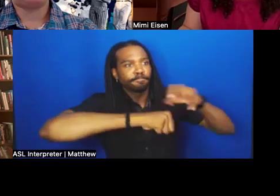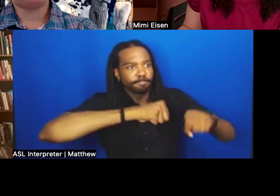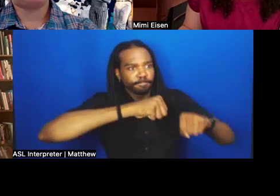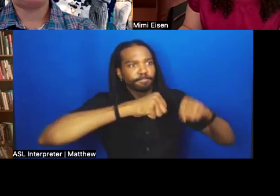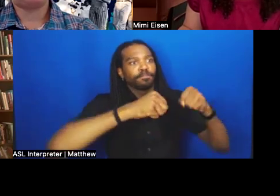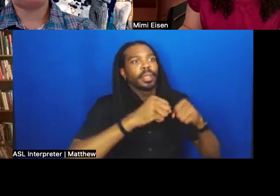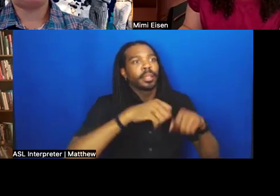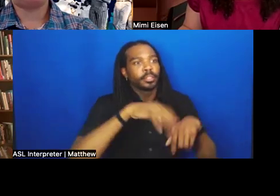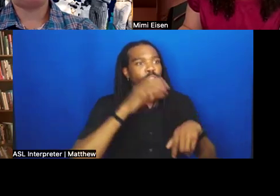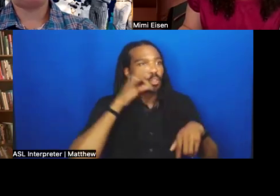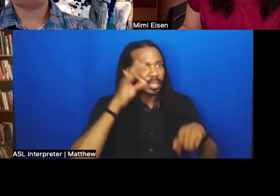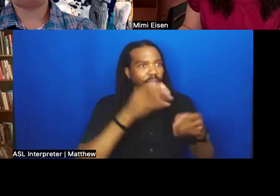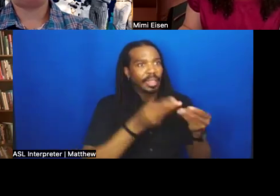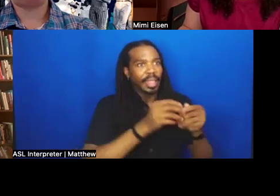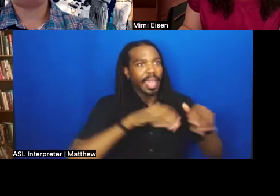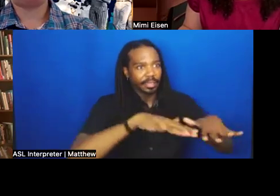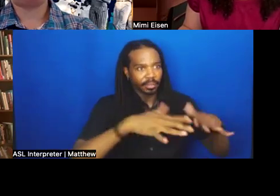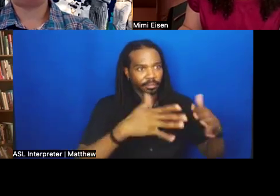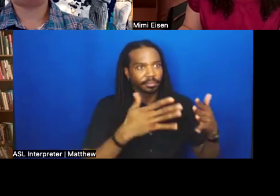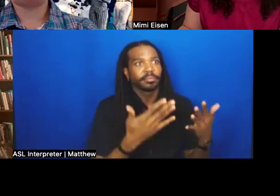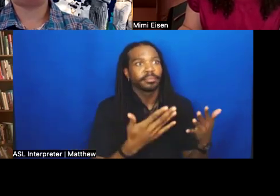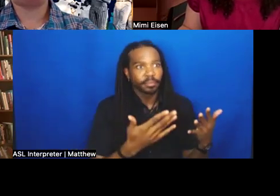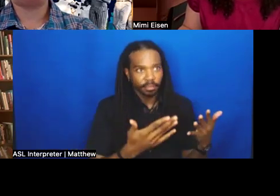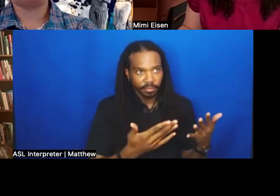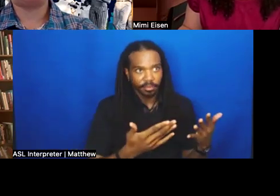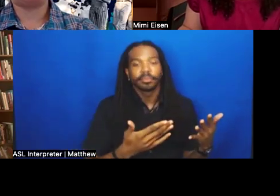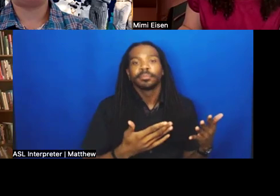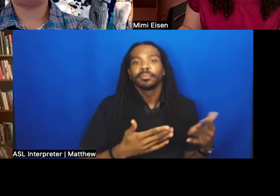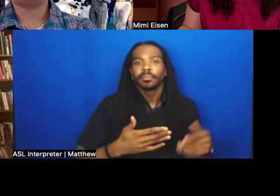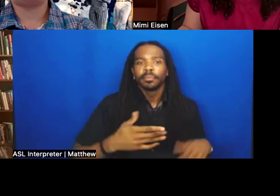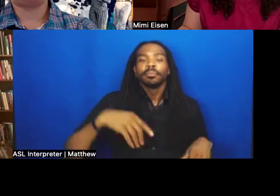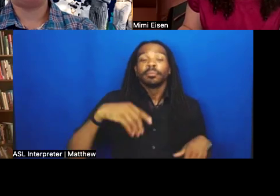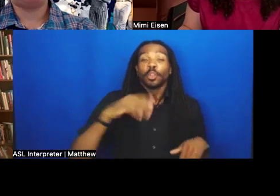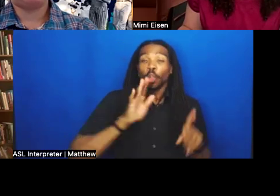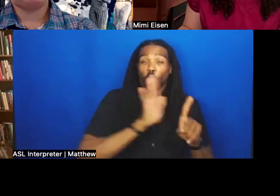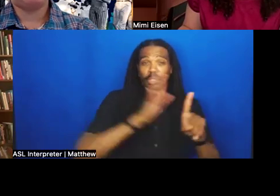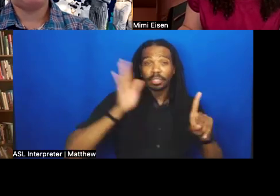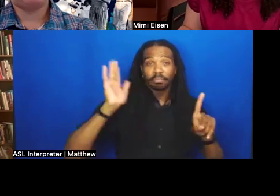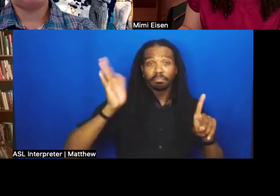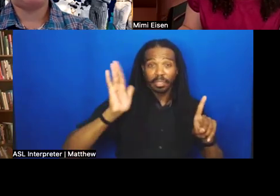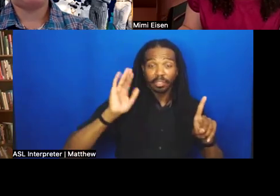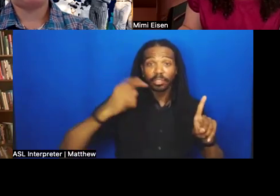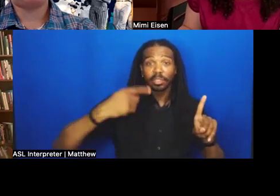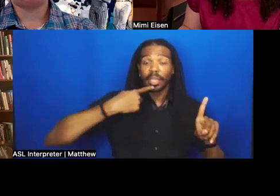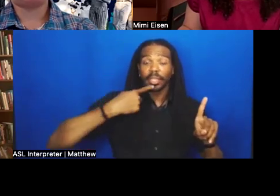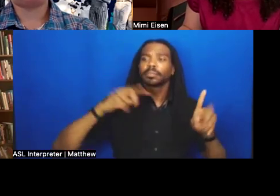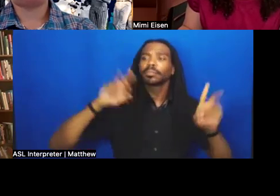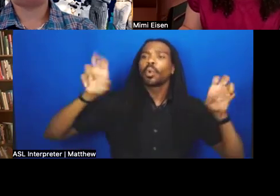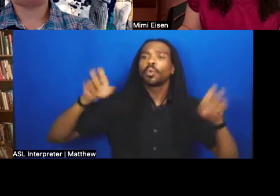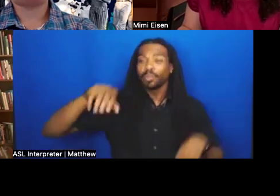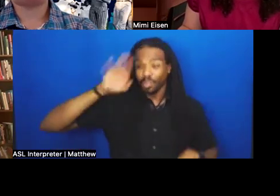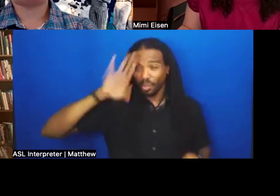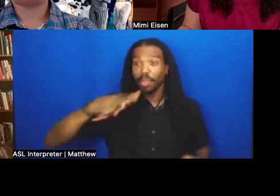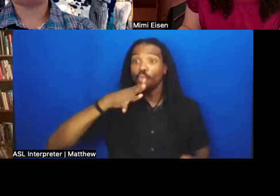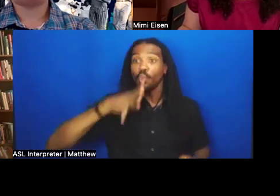see a woman chosen to carry out such important work. And in her speech, she says, quote, "You know, women are always looked upon as